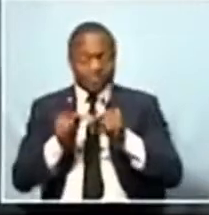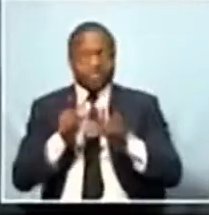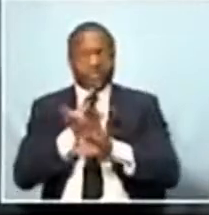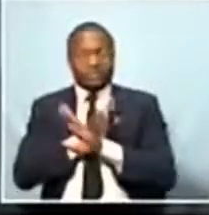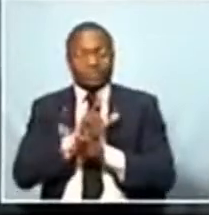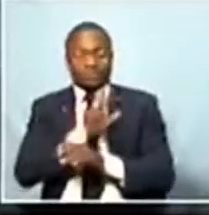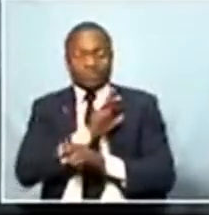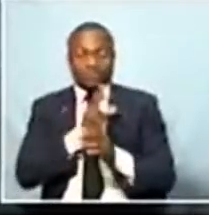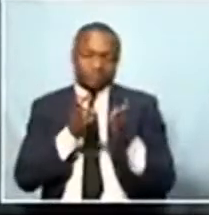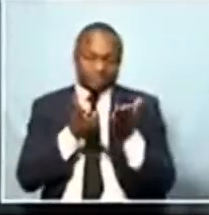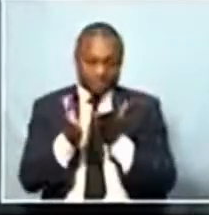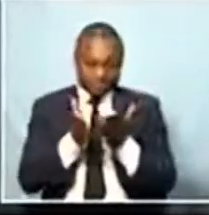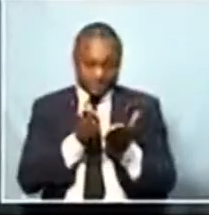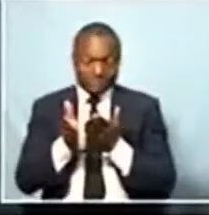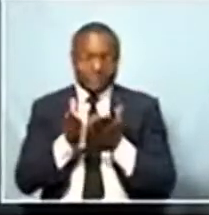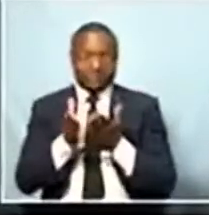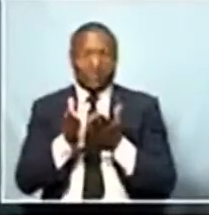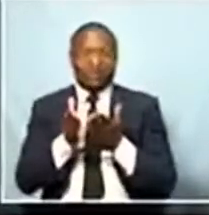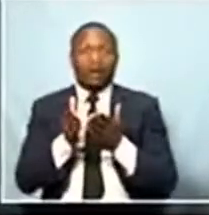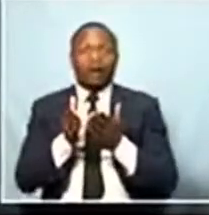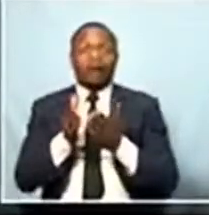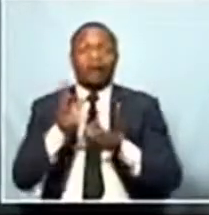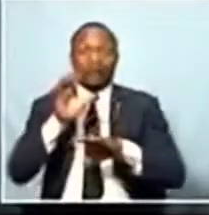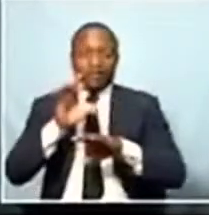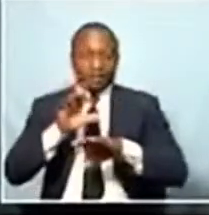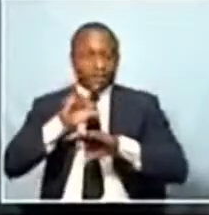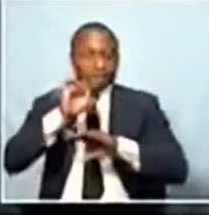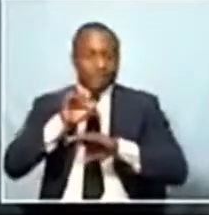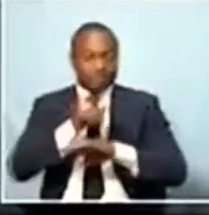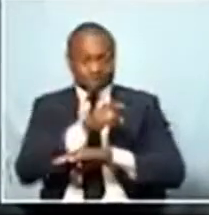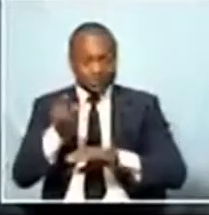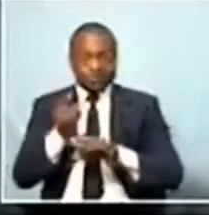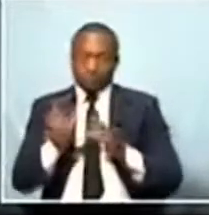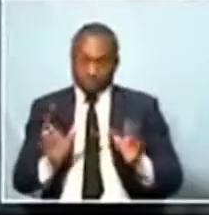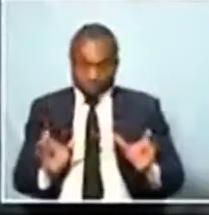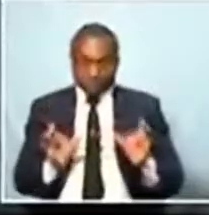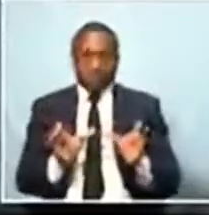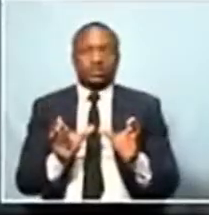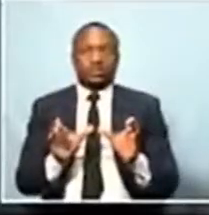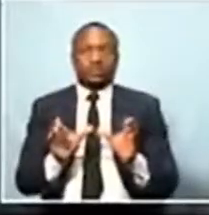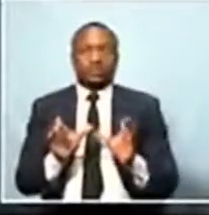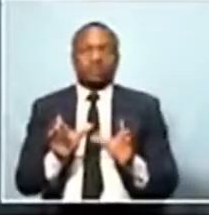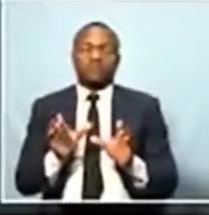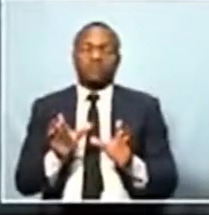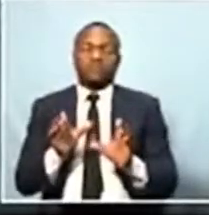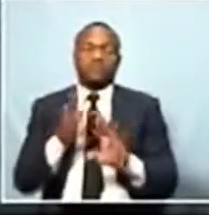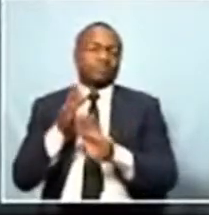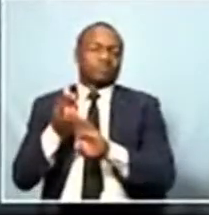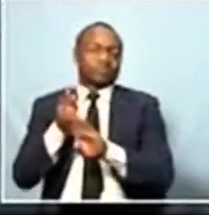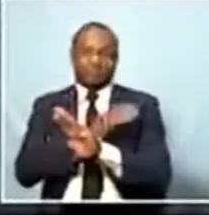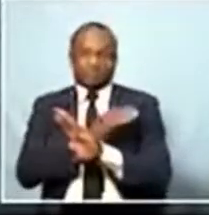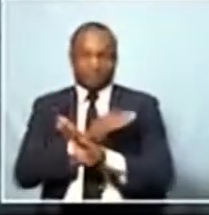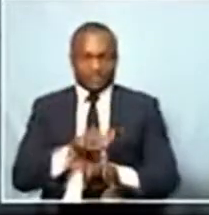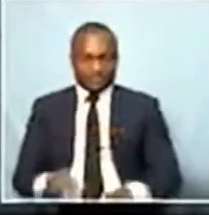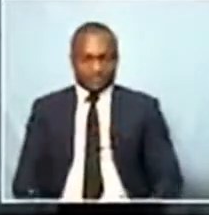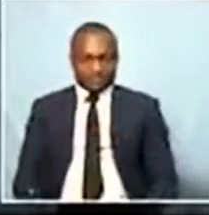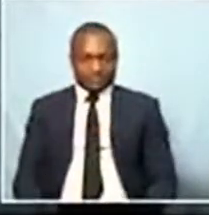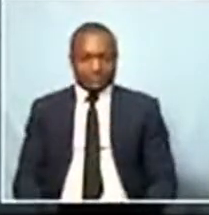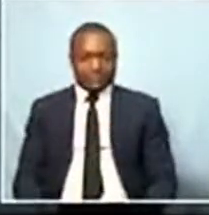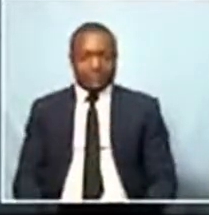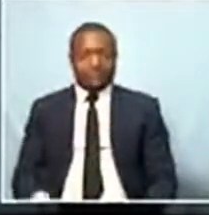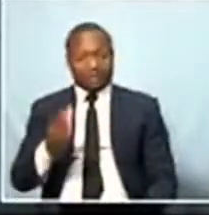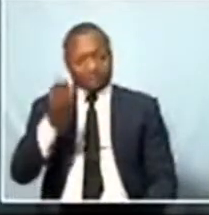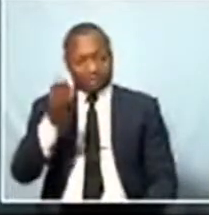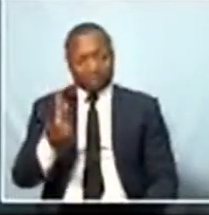Service are anchored on aspects of them being a force as it was before. And there